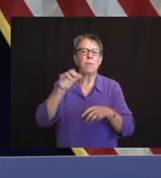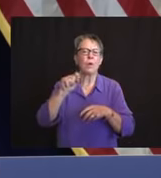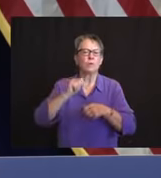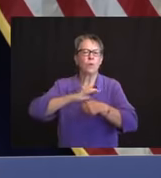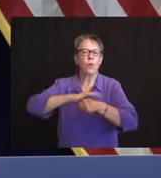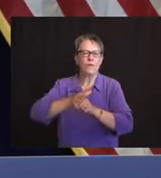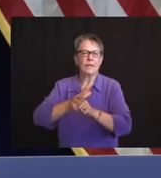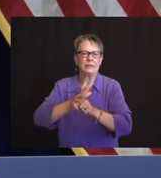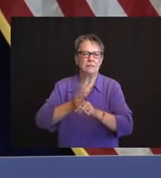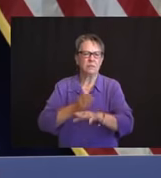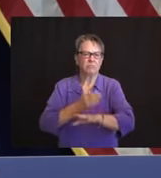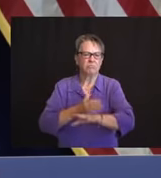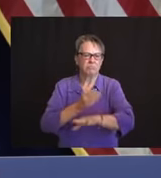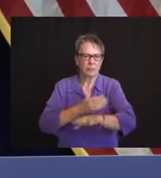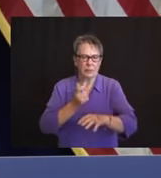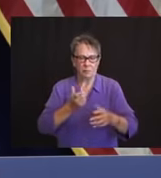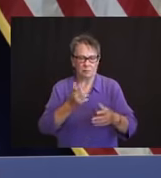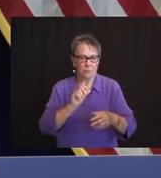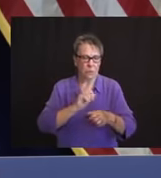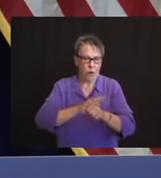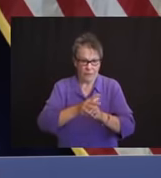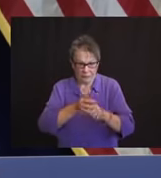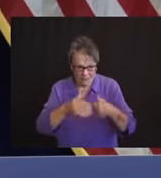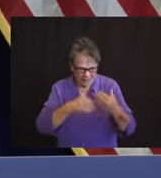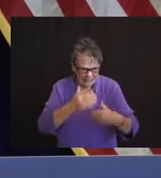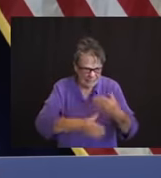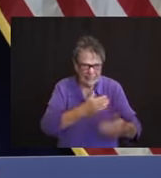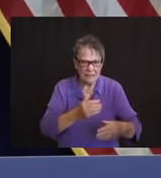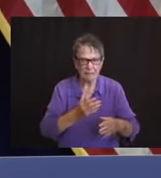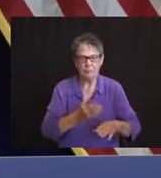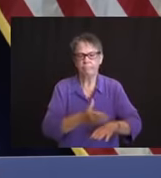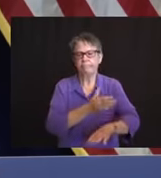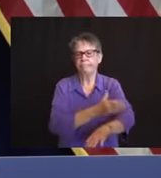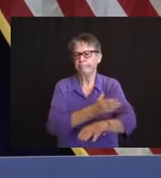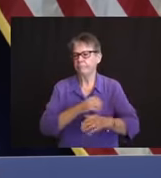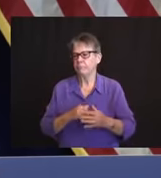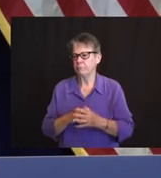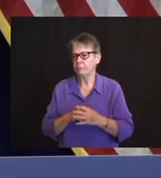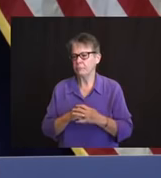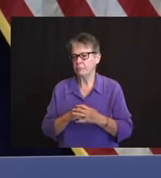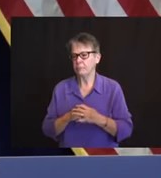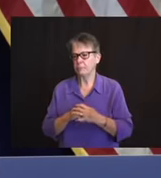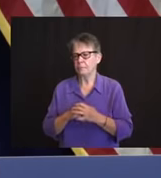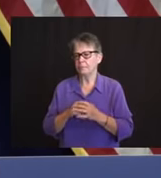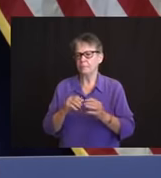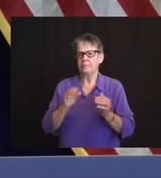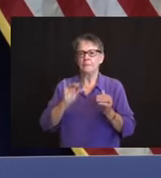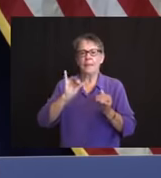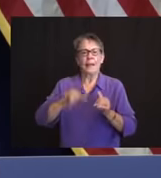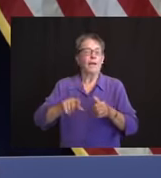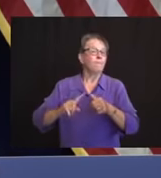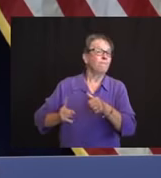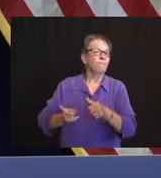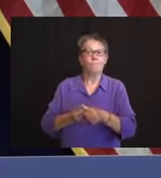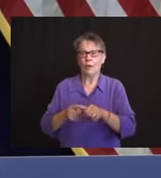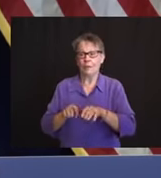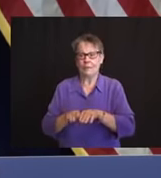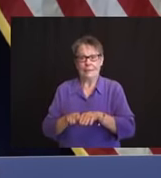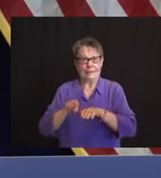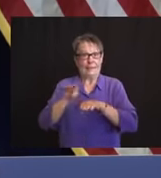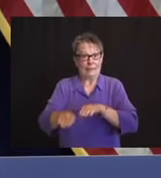first of many steps that we will take on a journey to a new, reimagined Atlantic City. Getting the